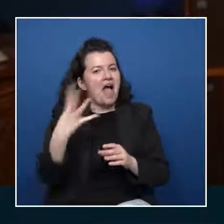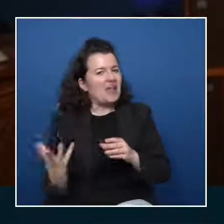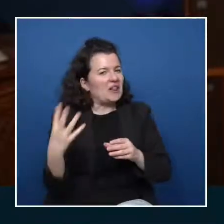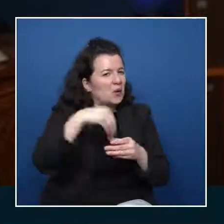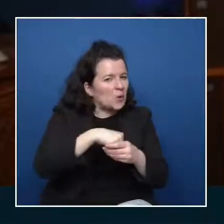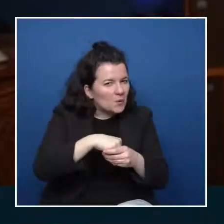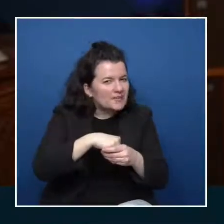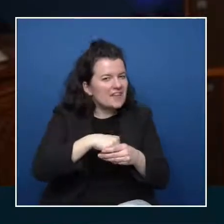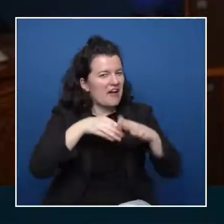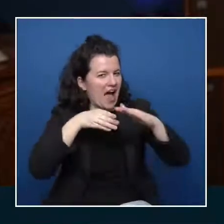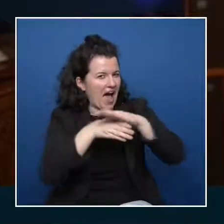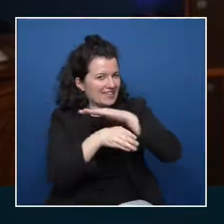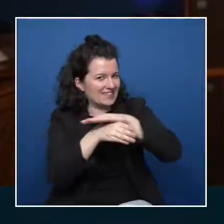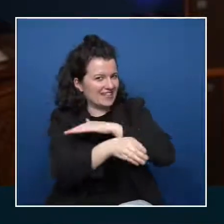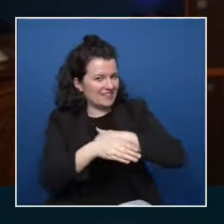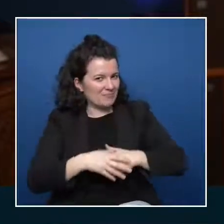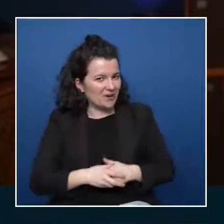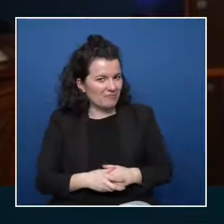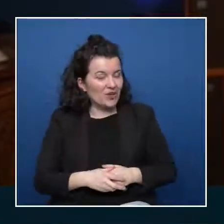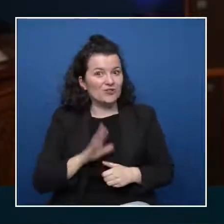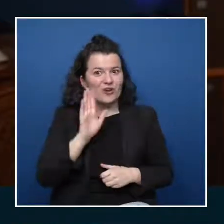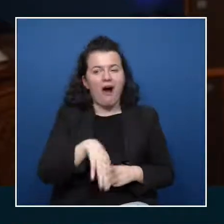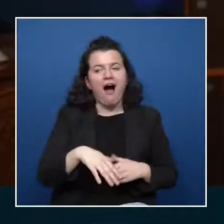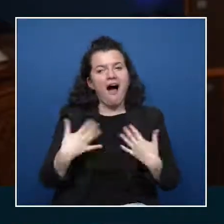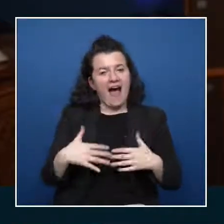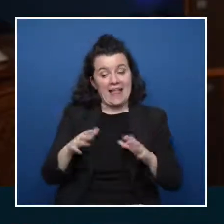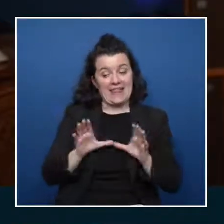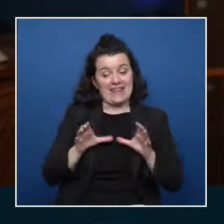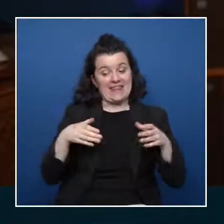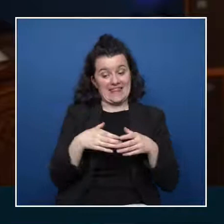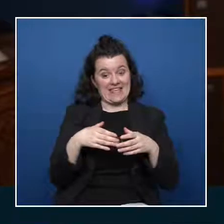to the amazing team behind Azure Thursday that made